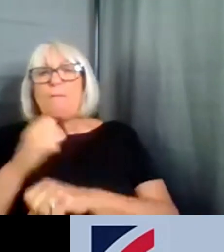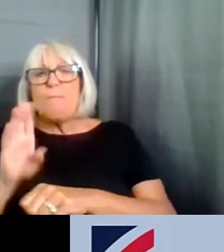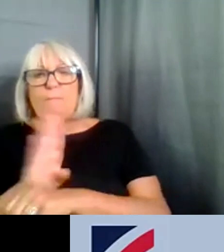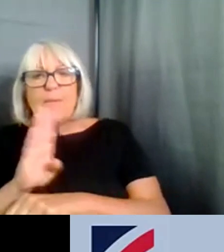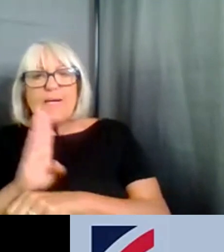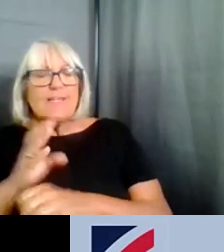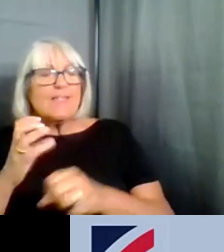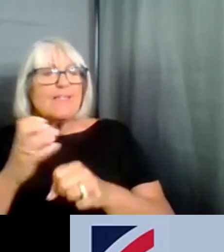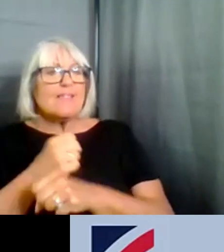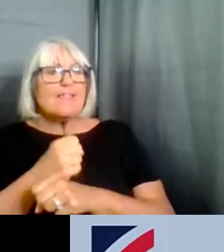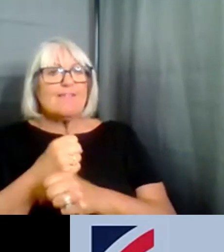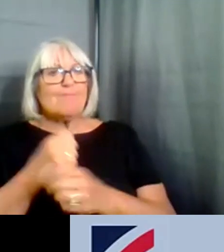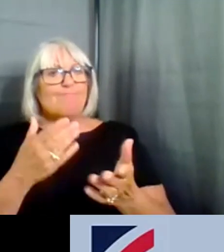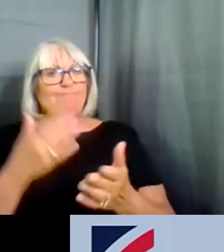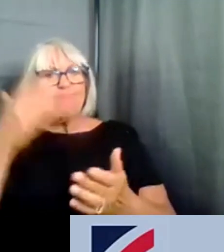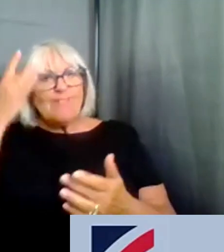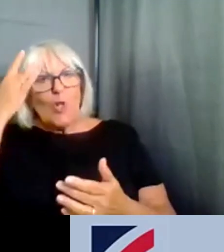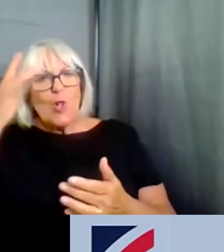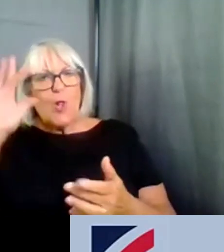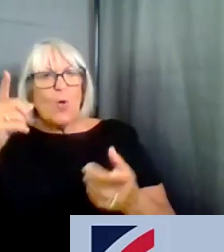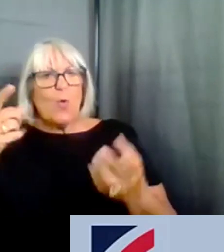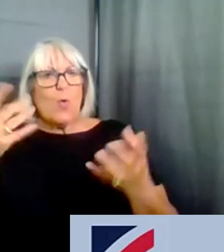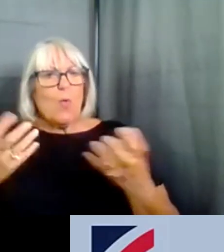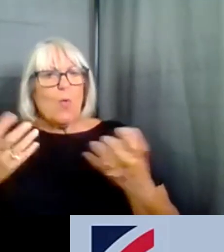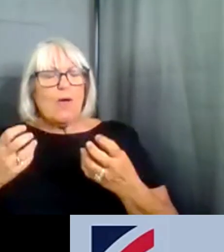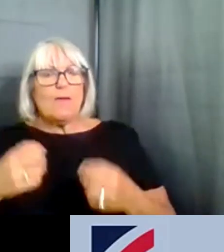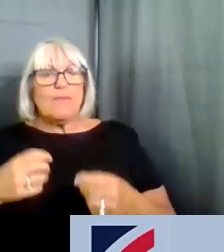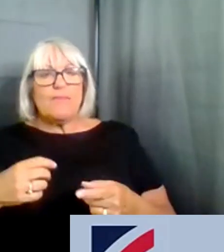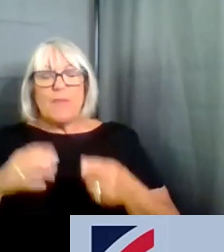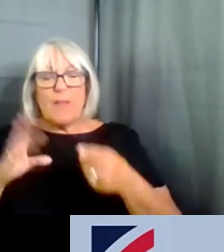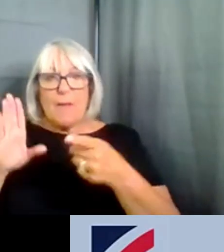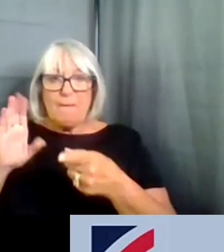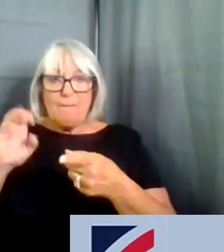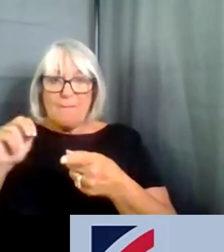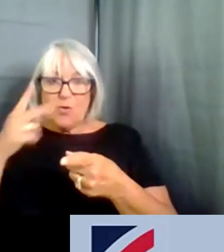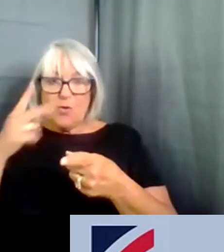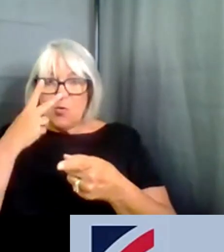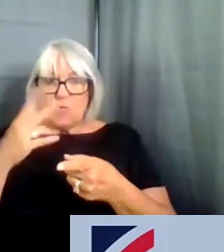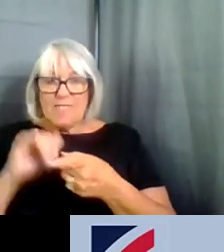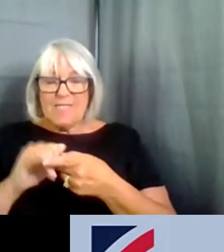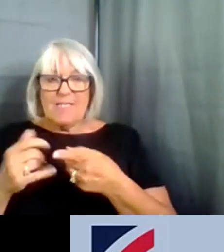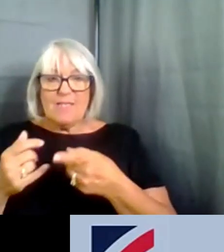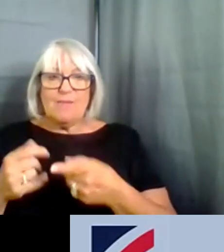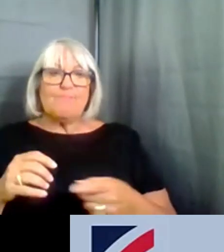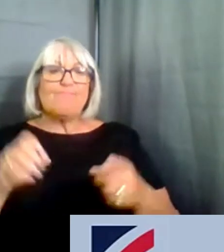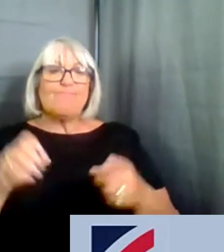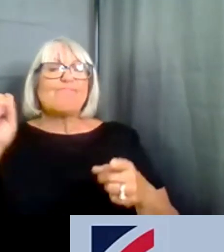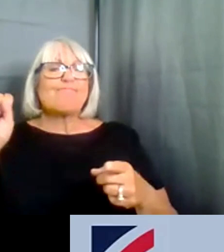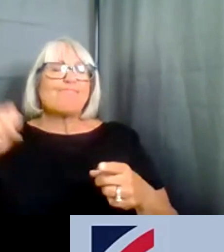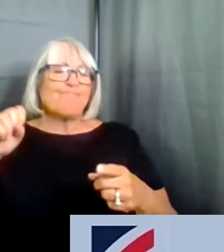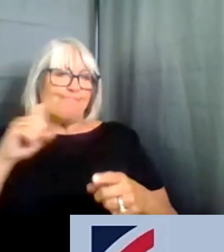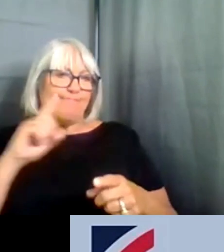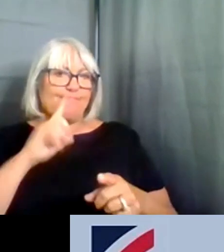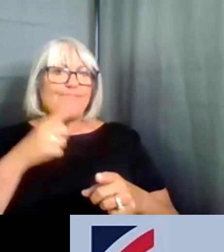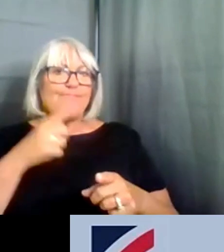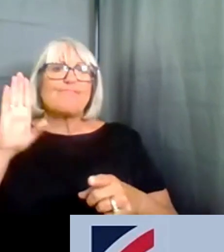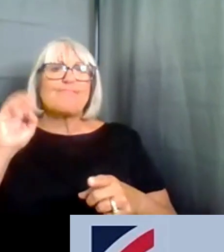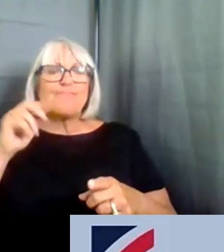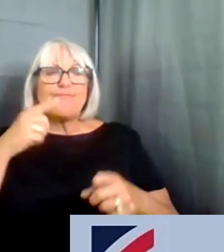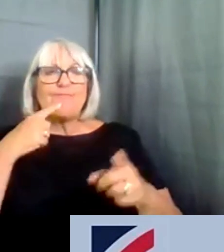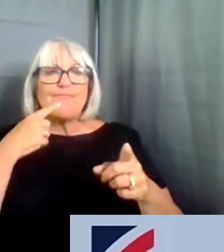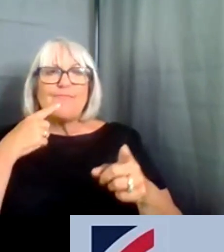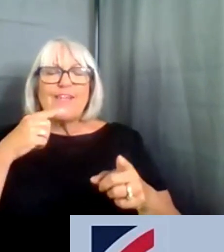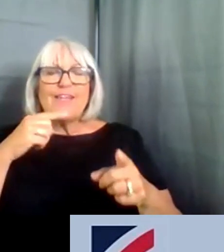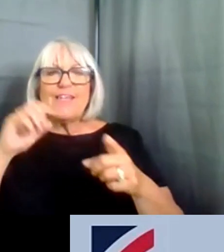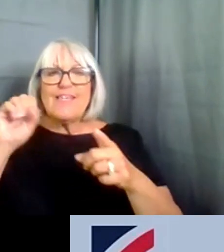some thoughts on sort of specific models that you've seen? Yeah, absolutely. So Stephanie, in response to your question, I actually have a little bit of an